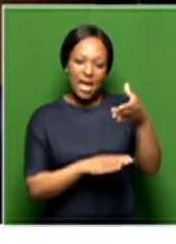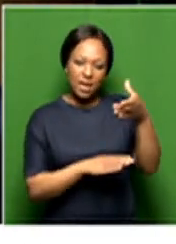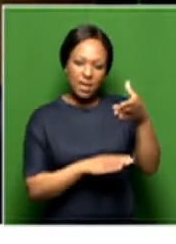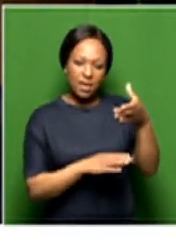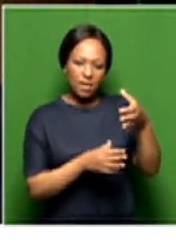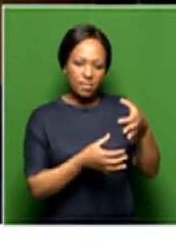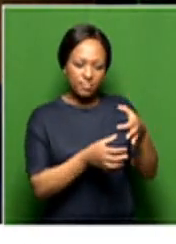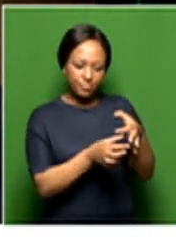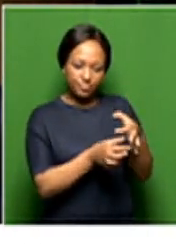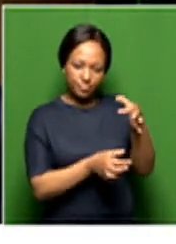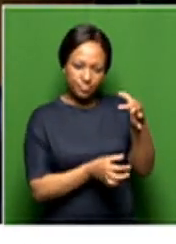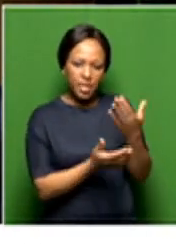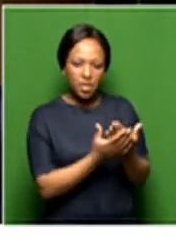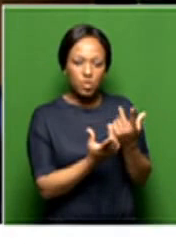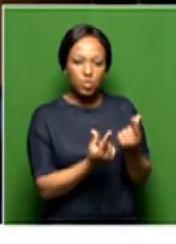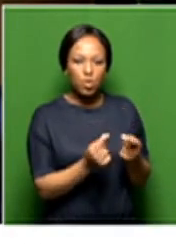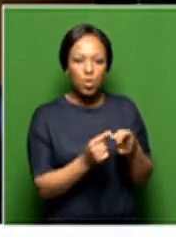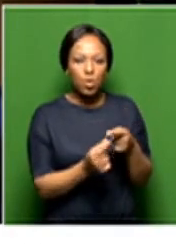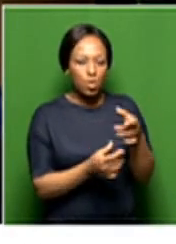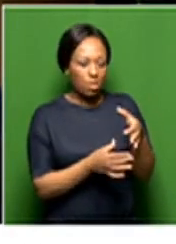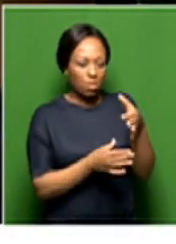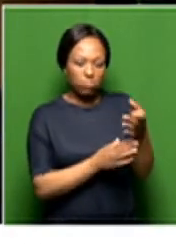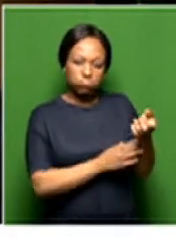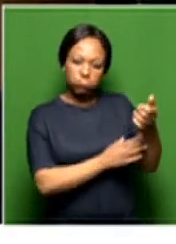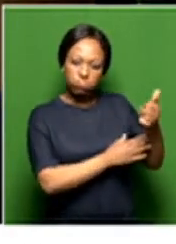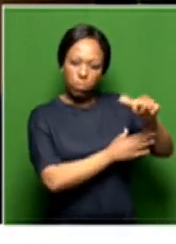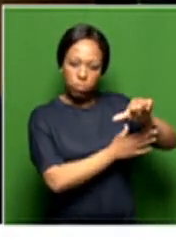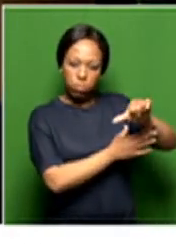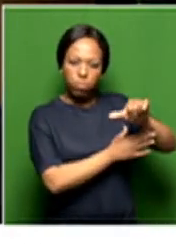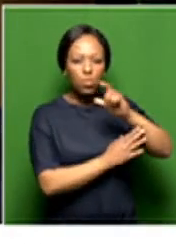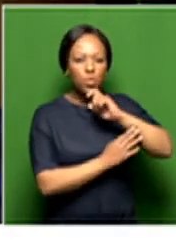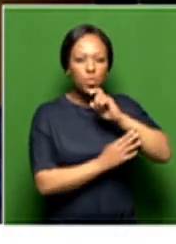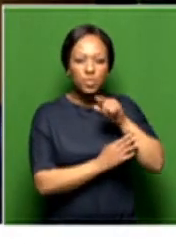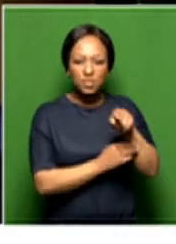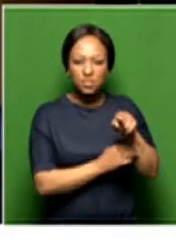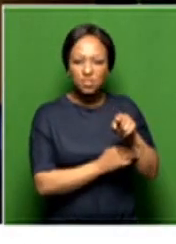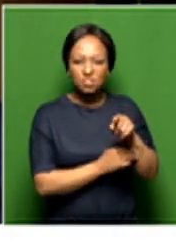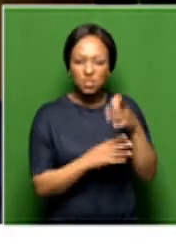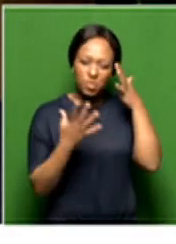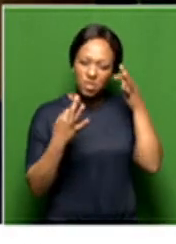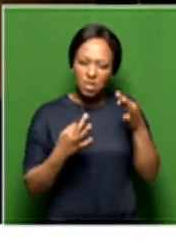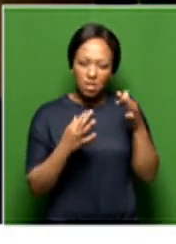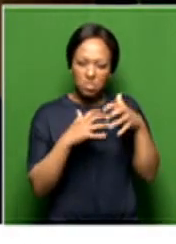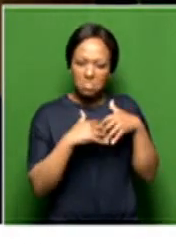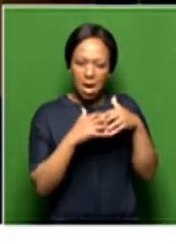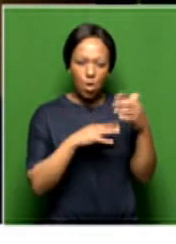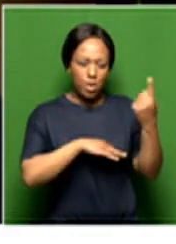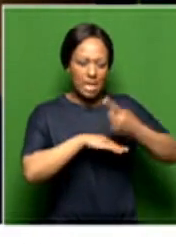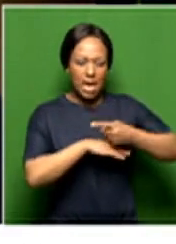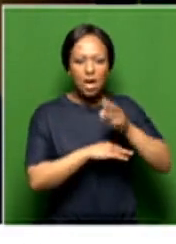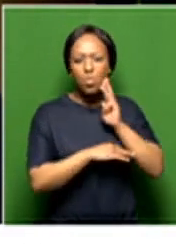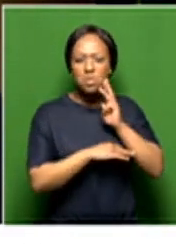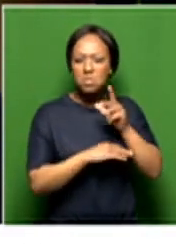in protecting the environment through the type of packaging used for your products. So why did you decide to embark on creating Day Water?